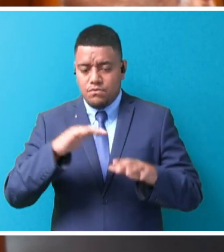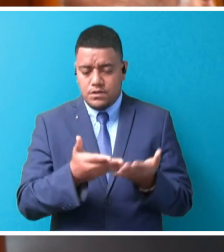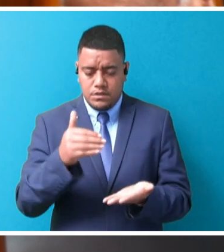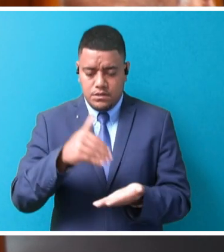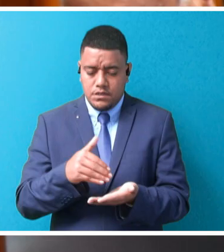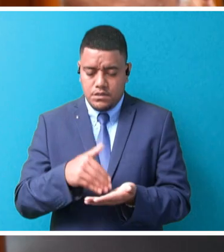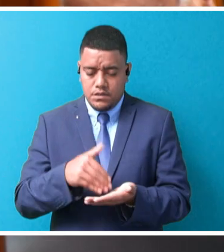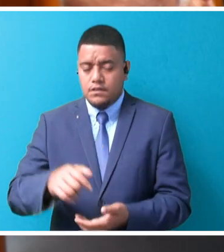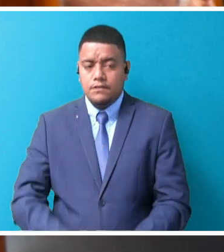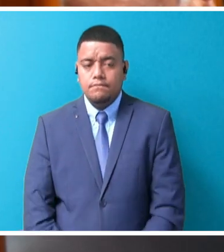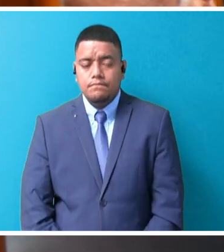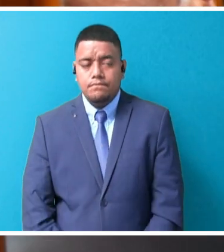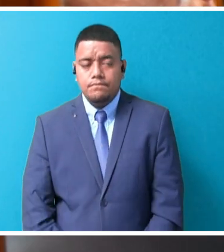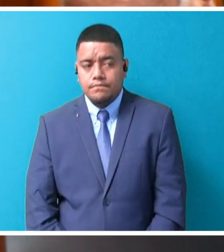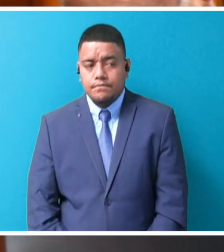Climate Mobility.